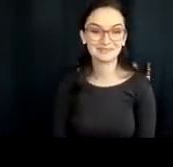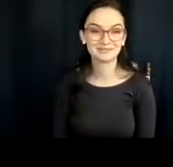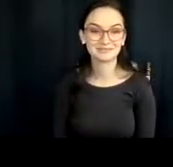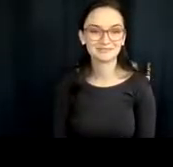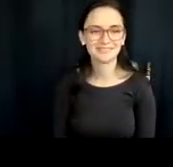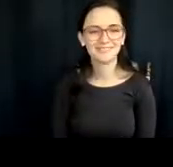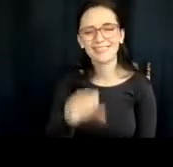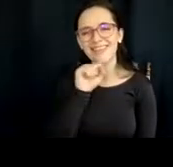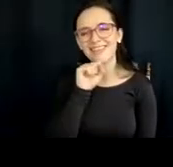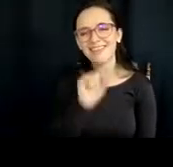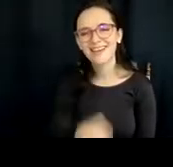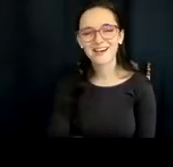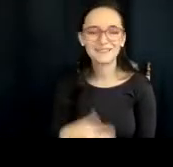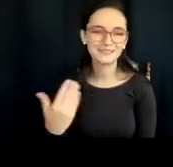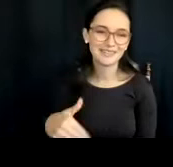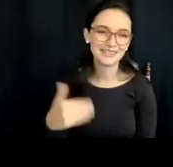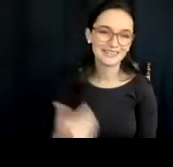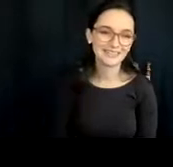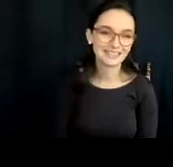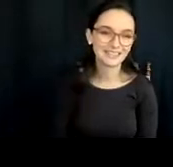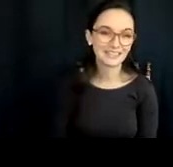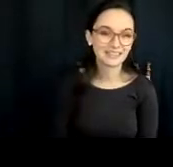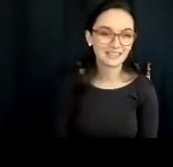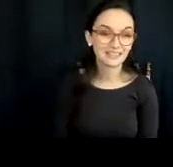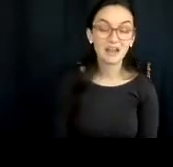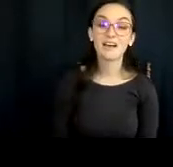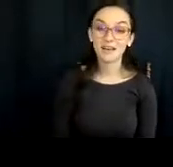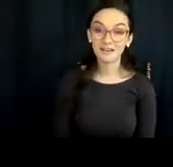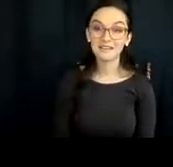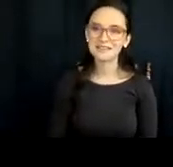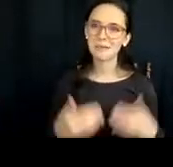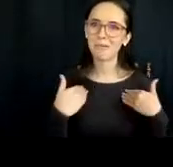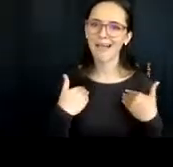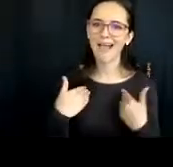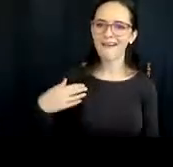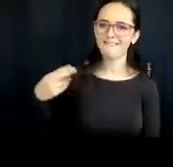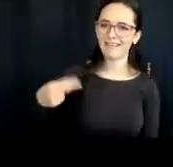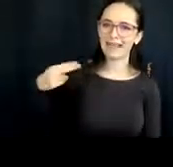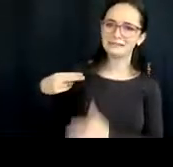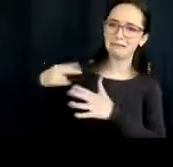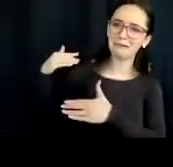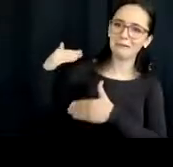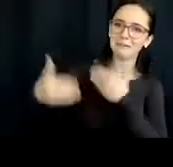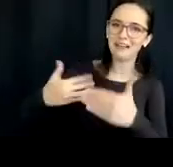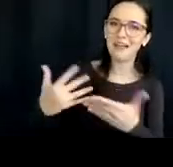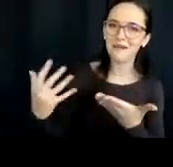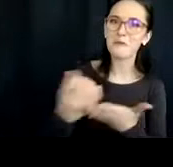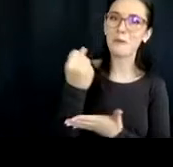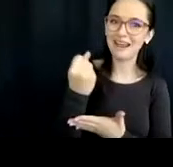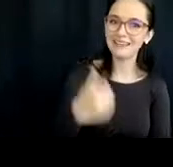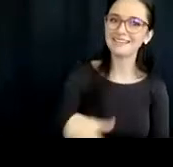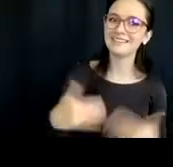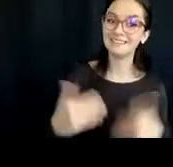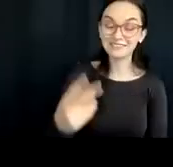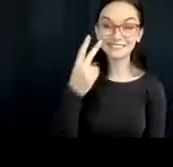Oh, so we have a history of winning some Rose Bowls. Yeah. Look Look at the little difference. The team grows a